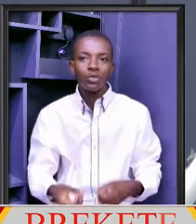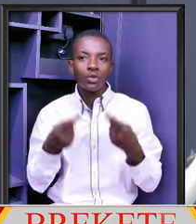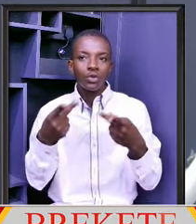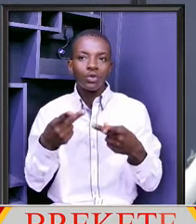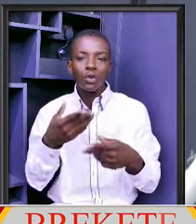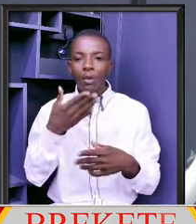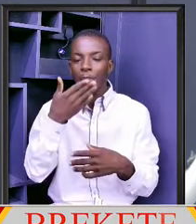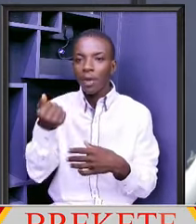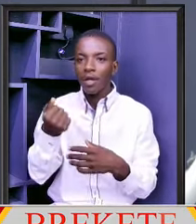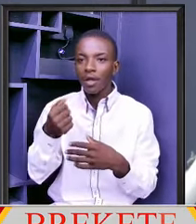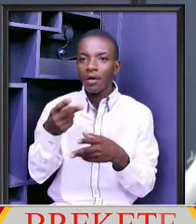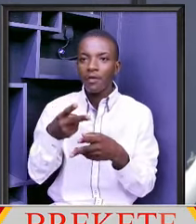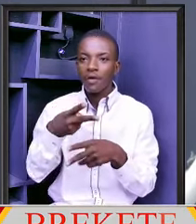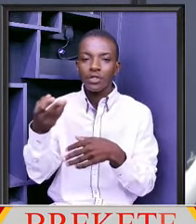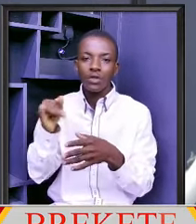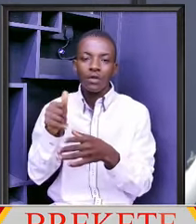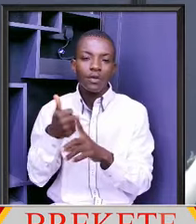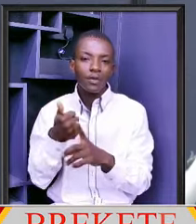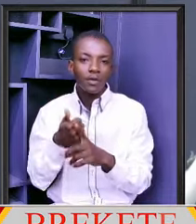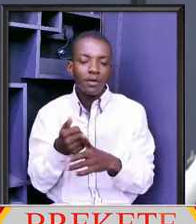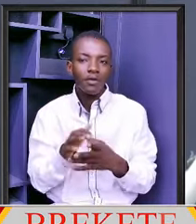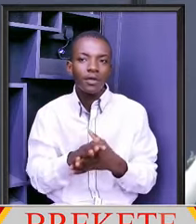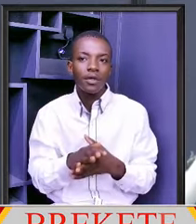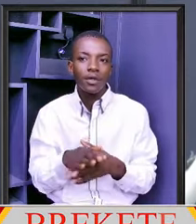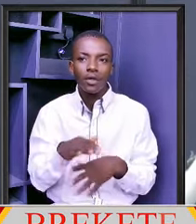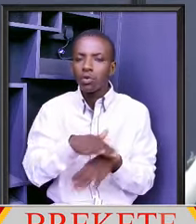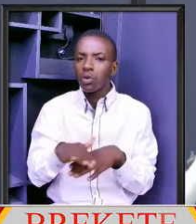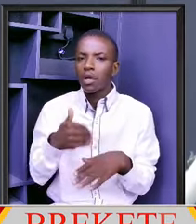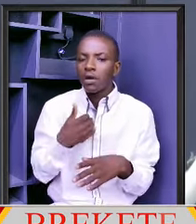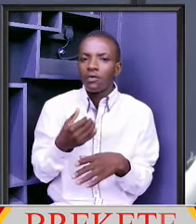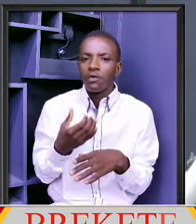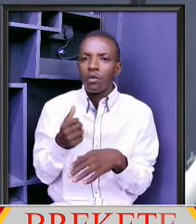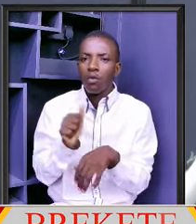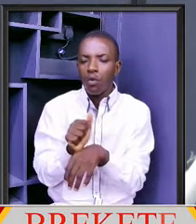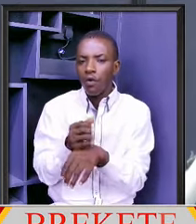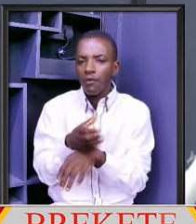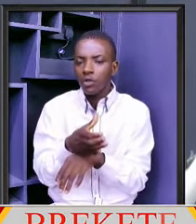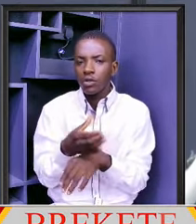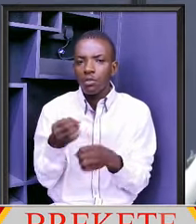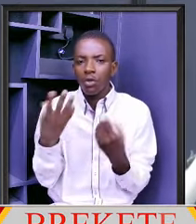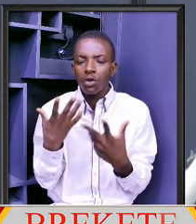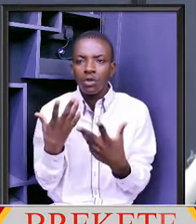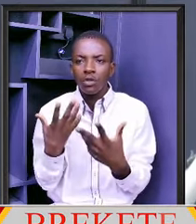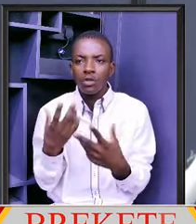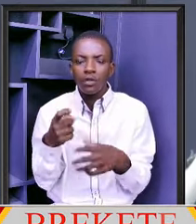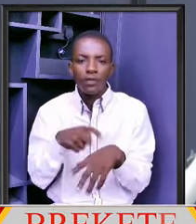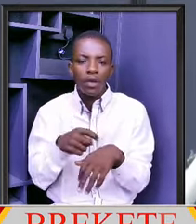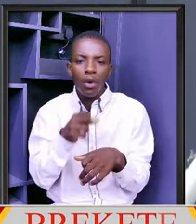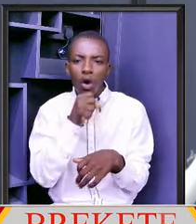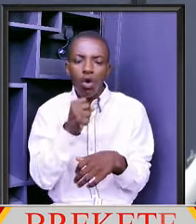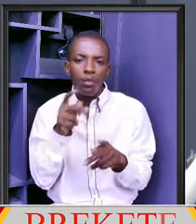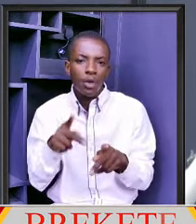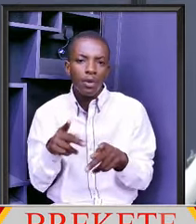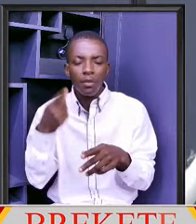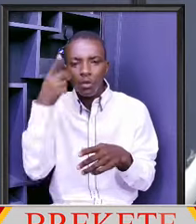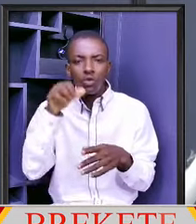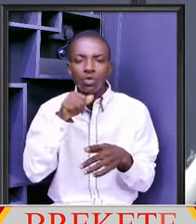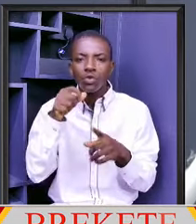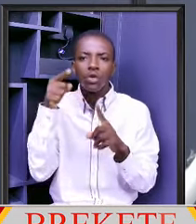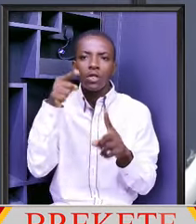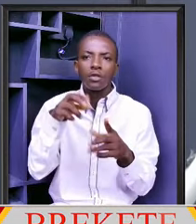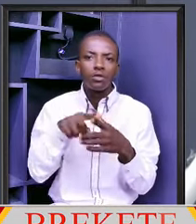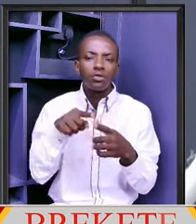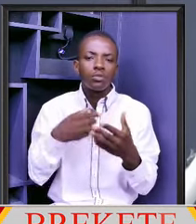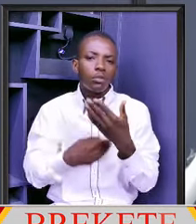the better version of themselves. They no get workforce. Most of them are old people. Why? Because they know they grip